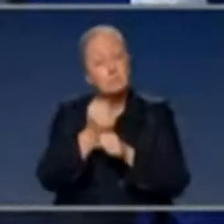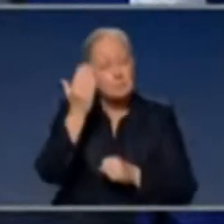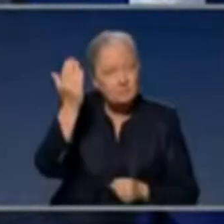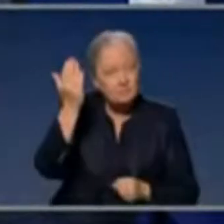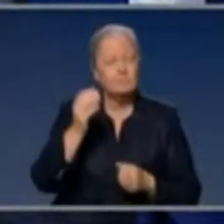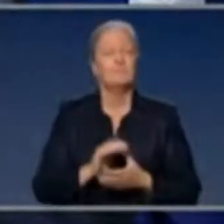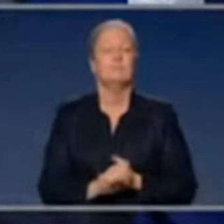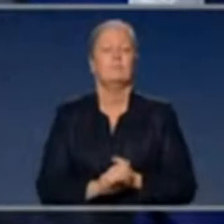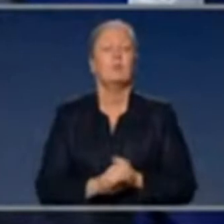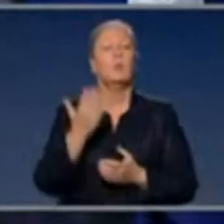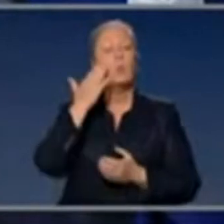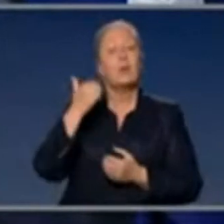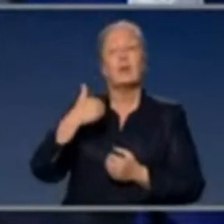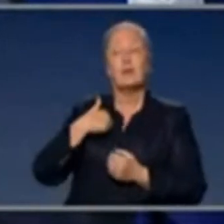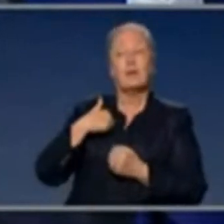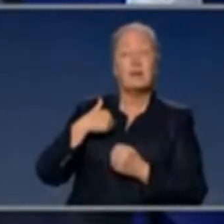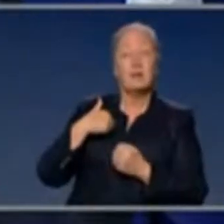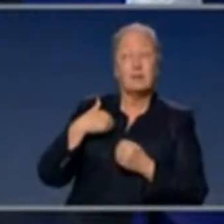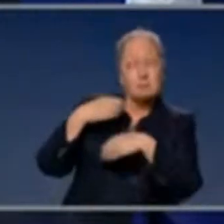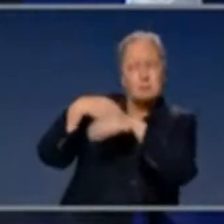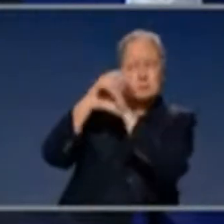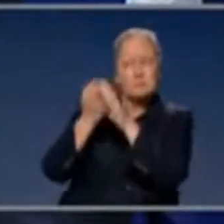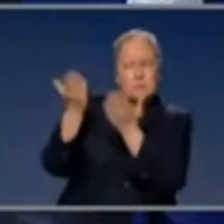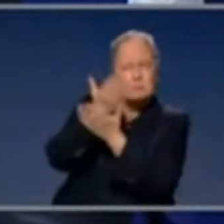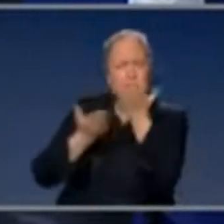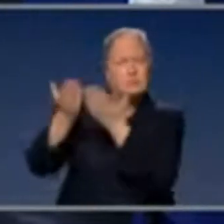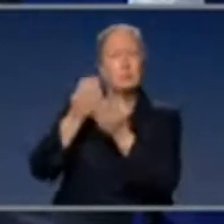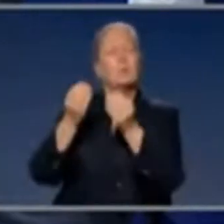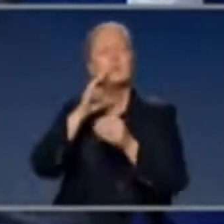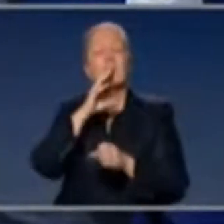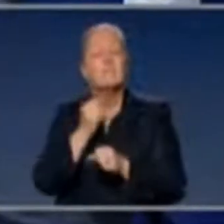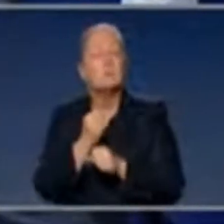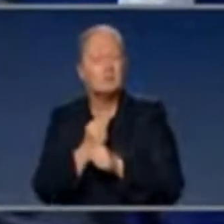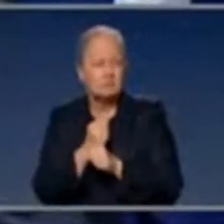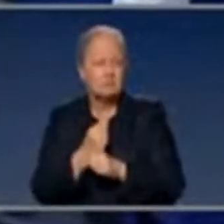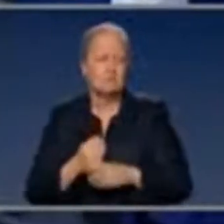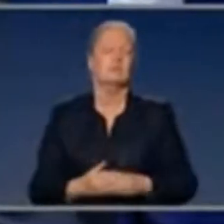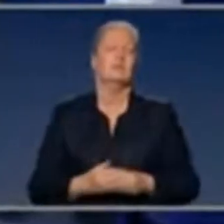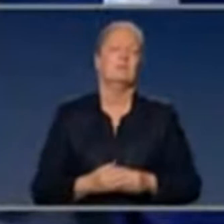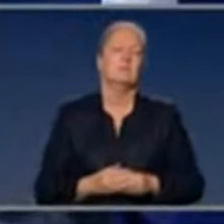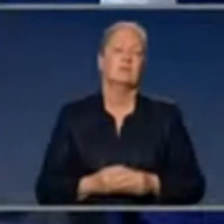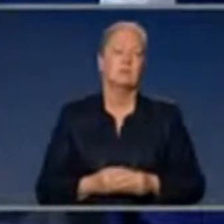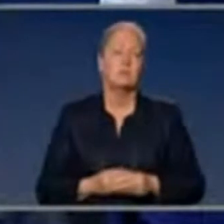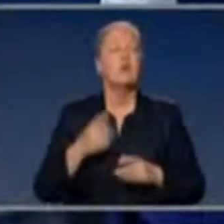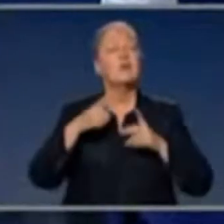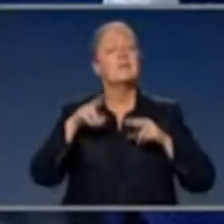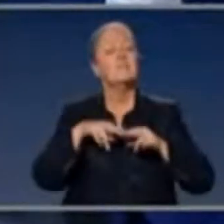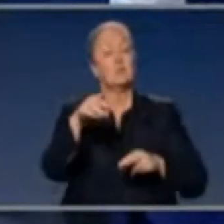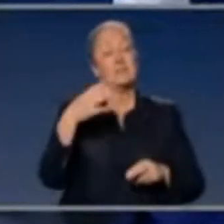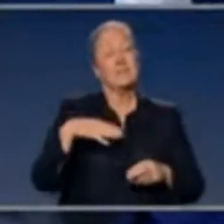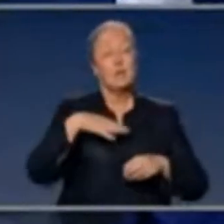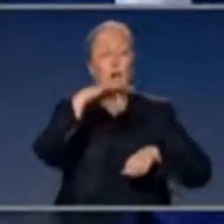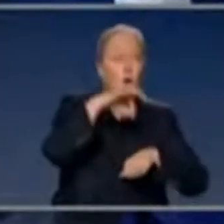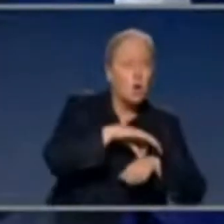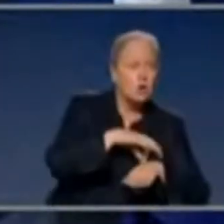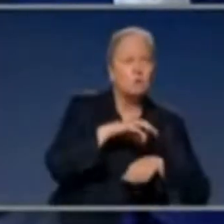made as we went into this meeting and overnight, which has eased the restrictions for accessing health services from